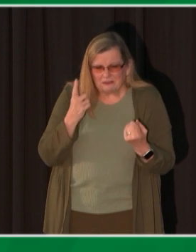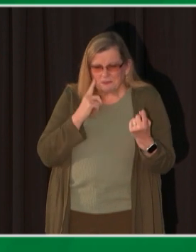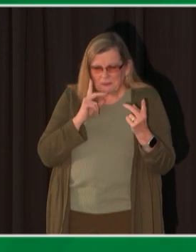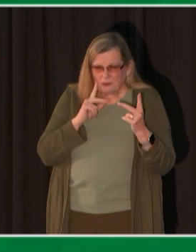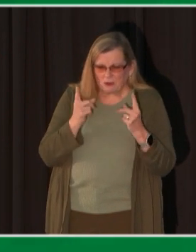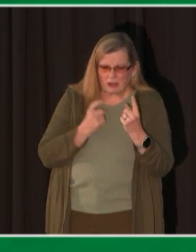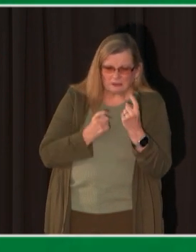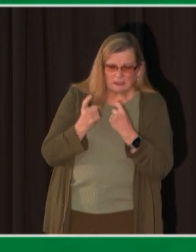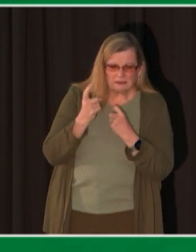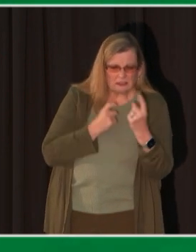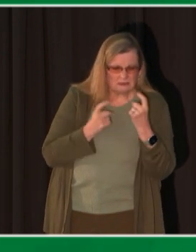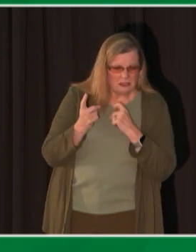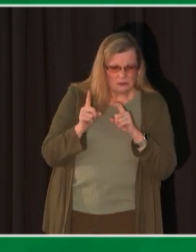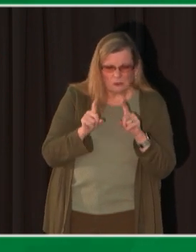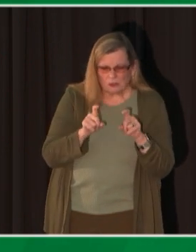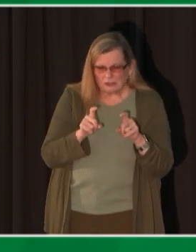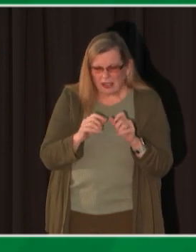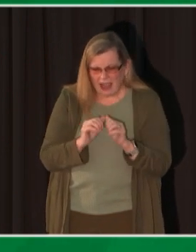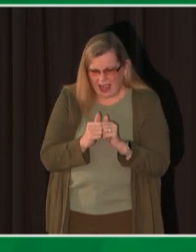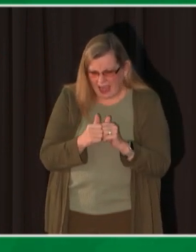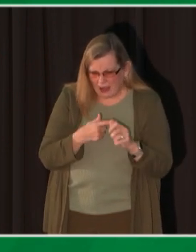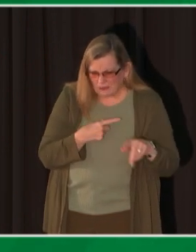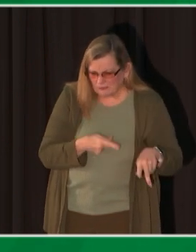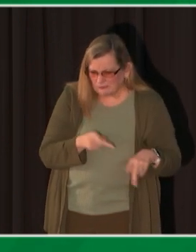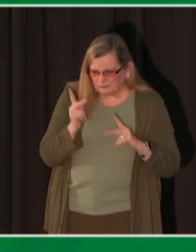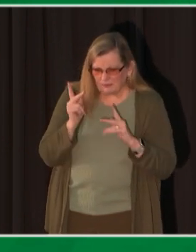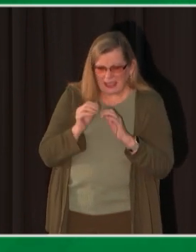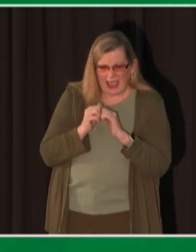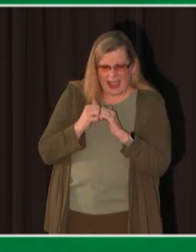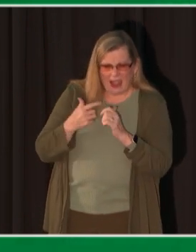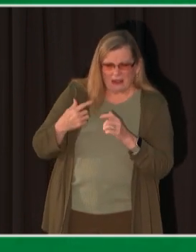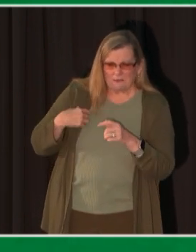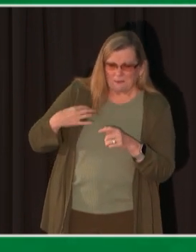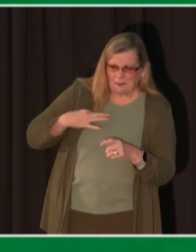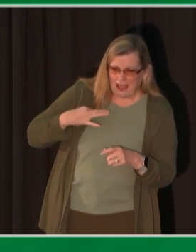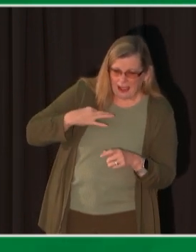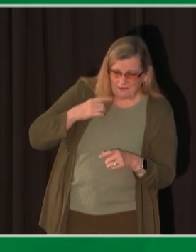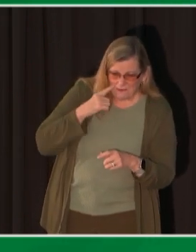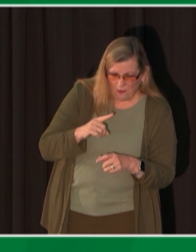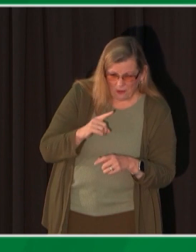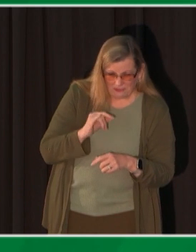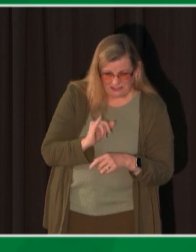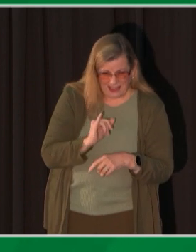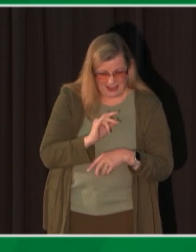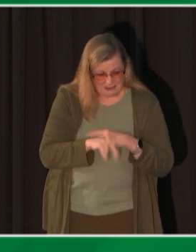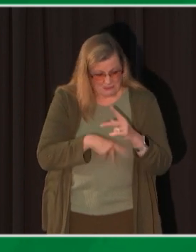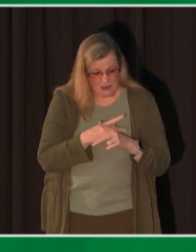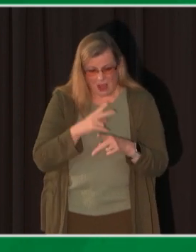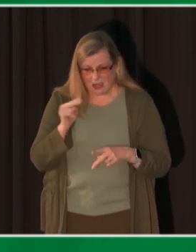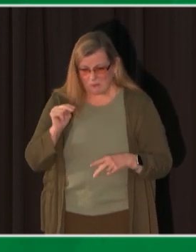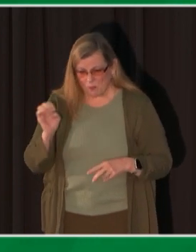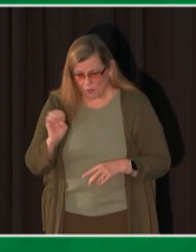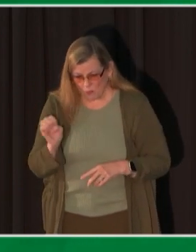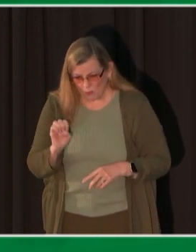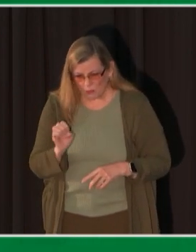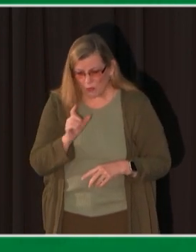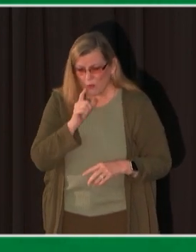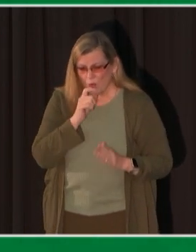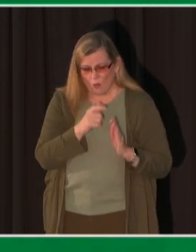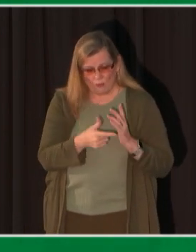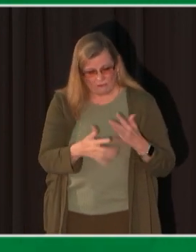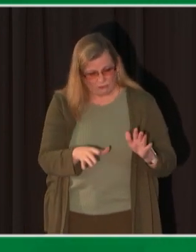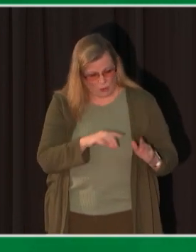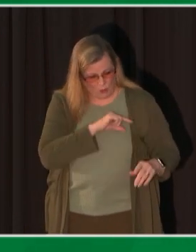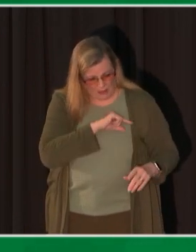to apply for unemployment, what types of unemployment are available, who qualifies, and very,